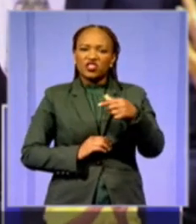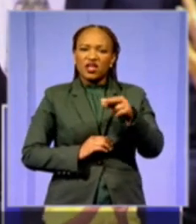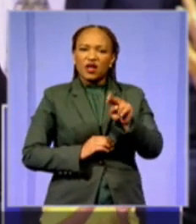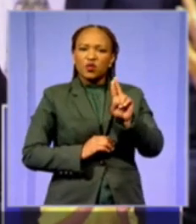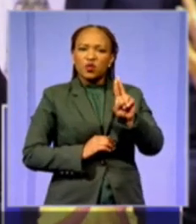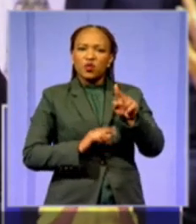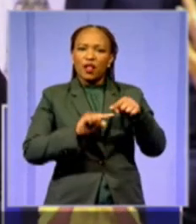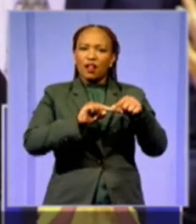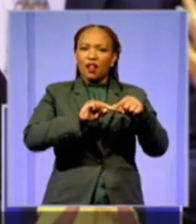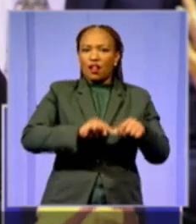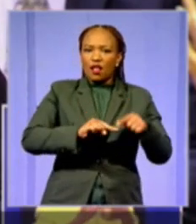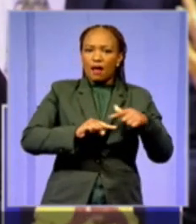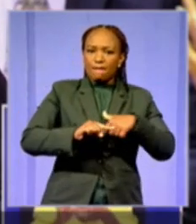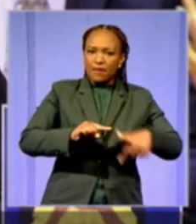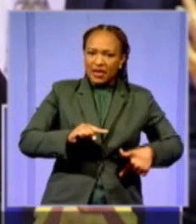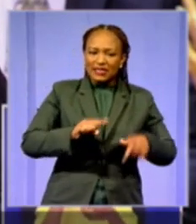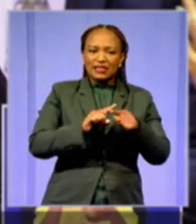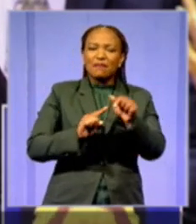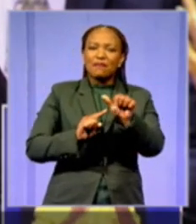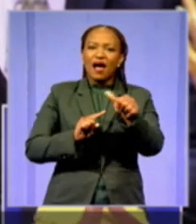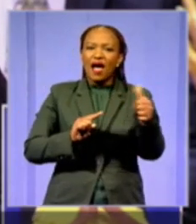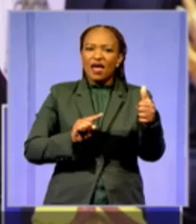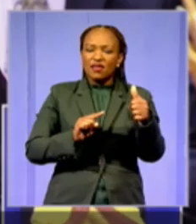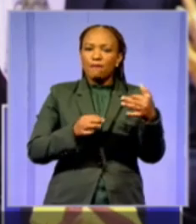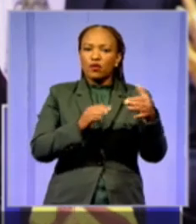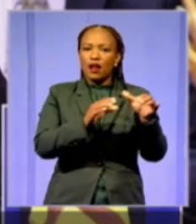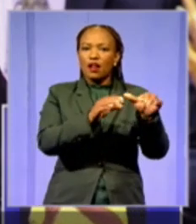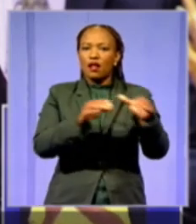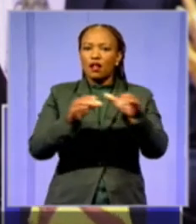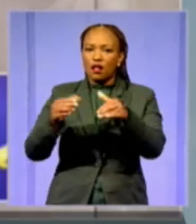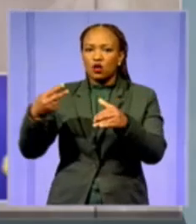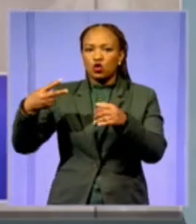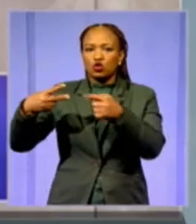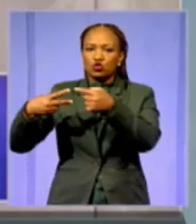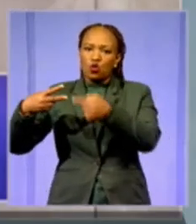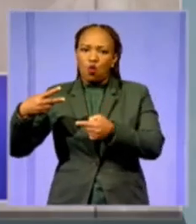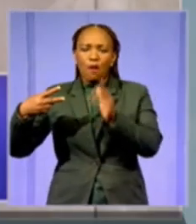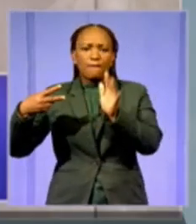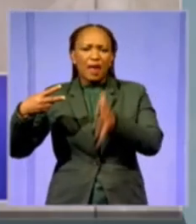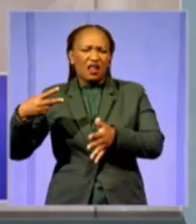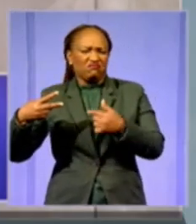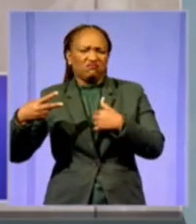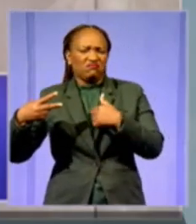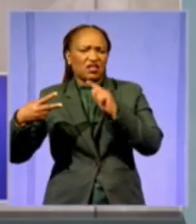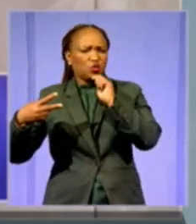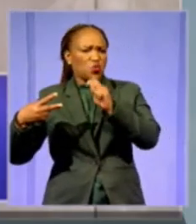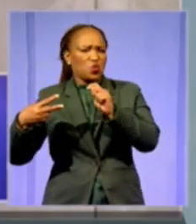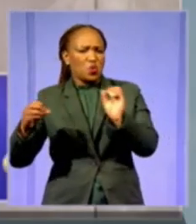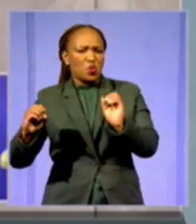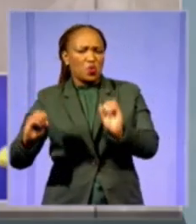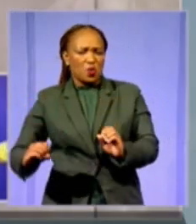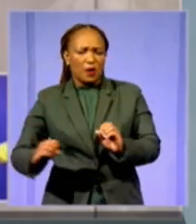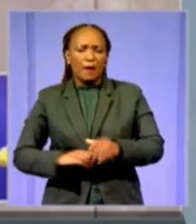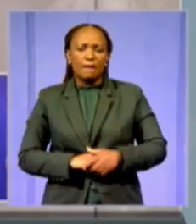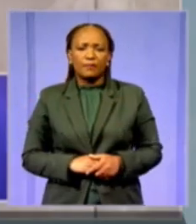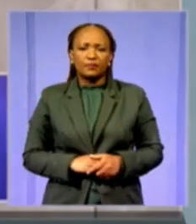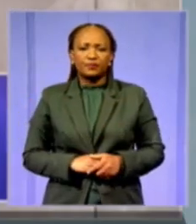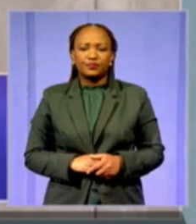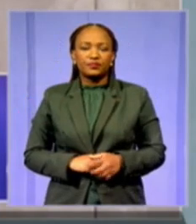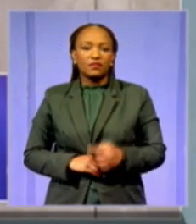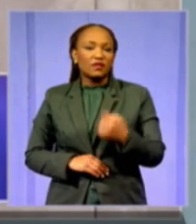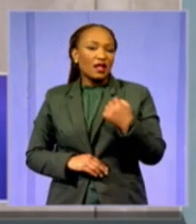ka mopresidente le makoko a mangwe a le mabedi a dipolotiki. Last night I had dinner with